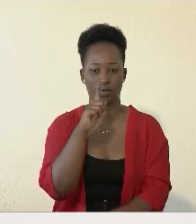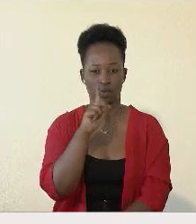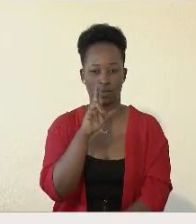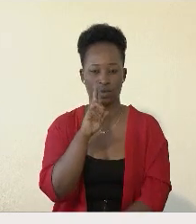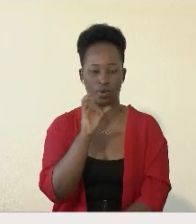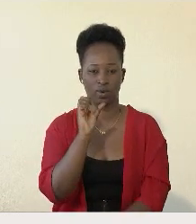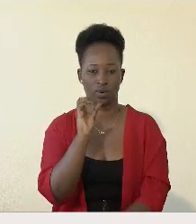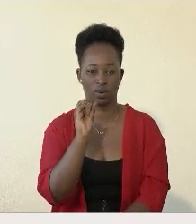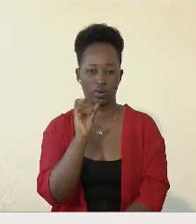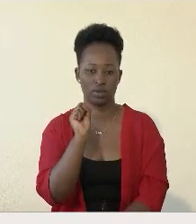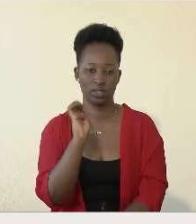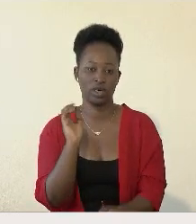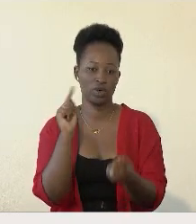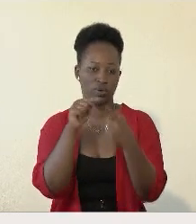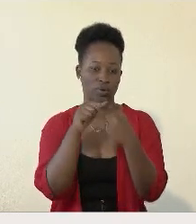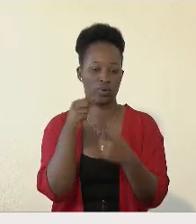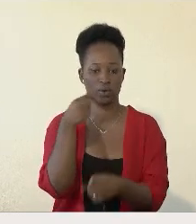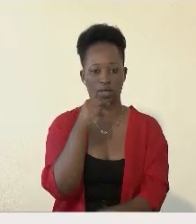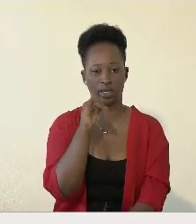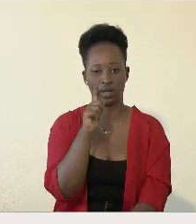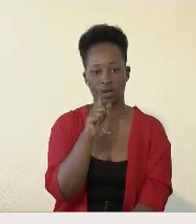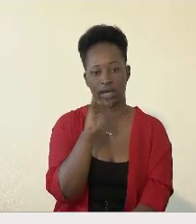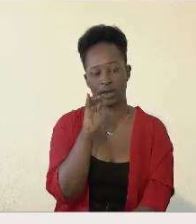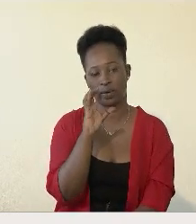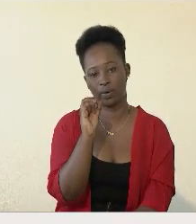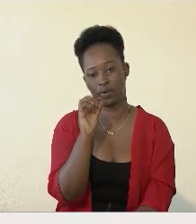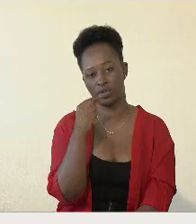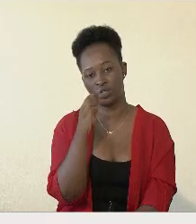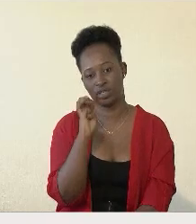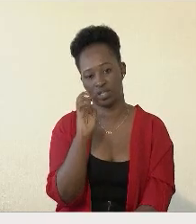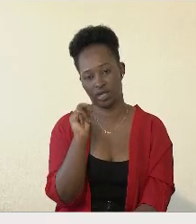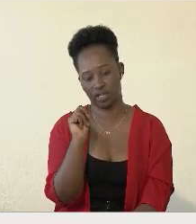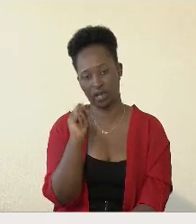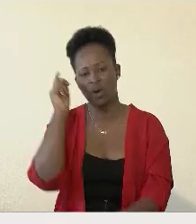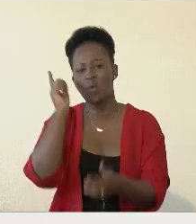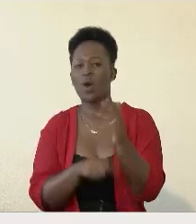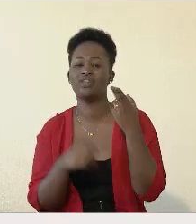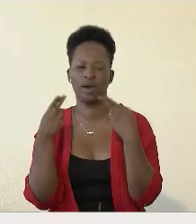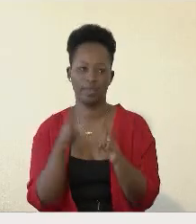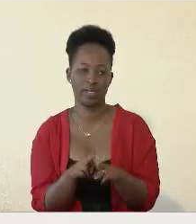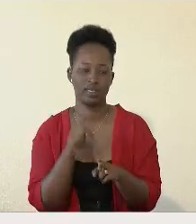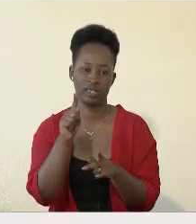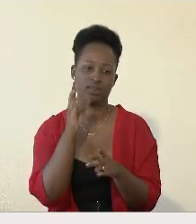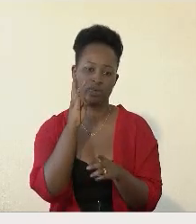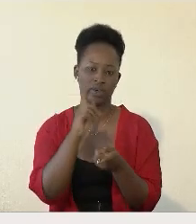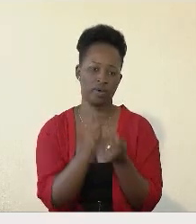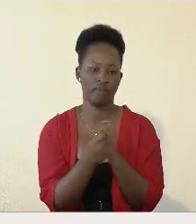is excessive glucose in the blood, what happens, the student? What happens is this. It will